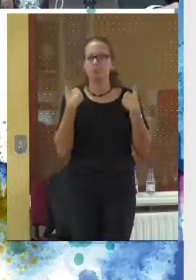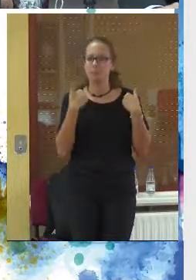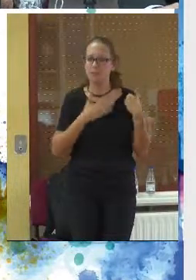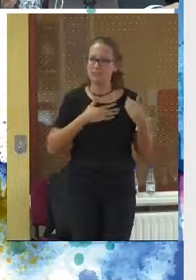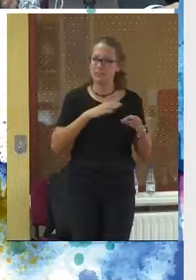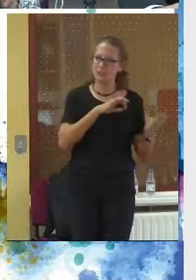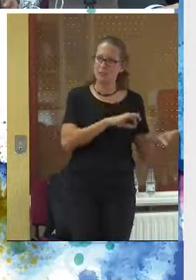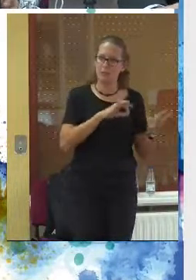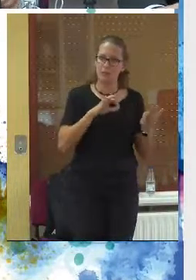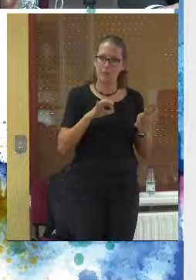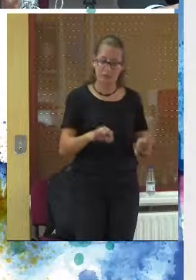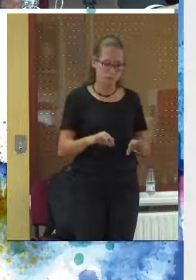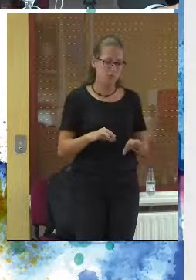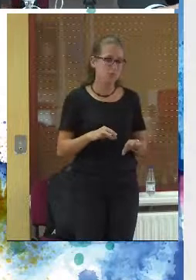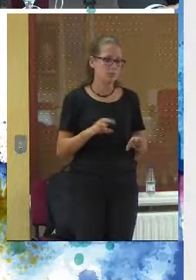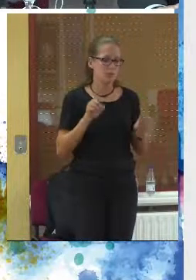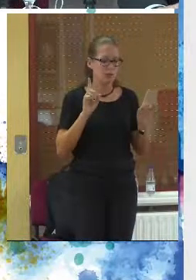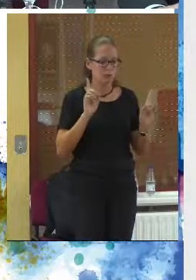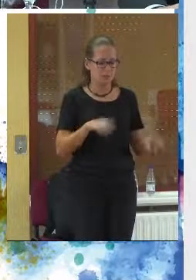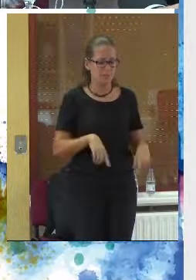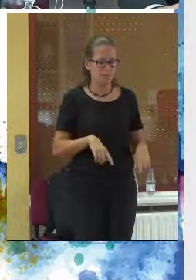The final goal is to facilitate